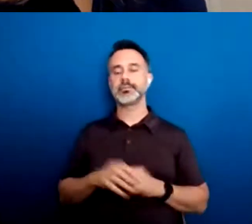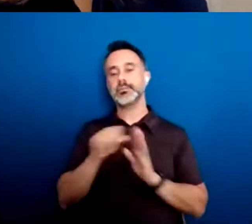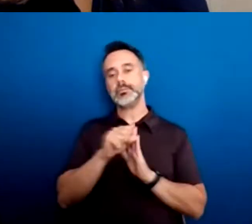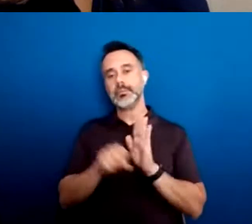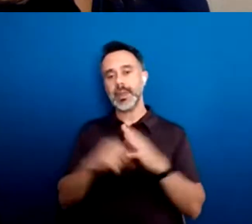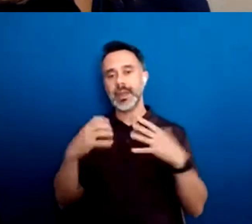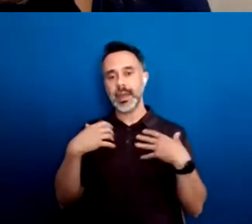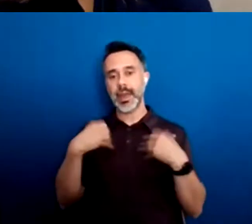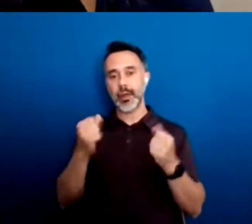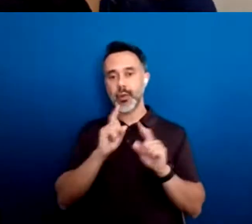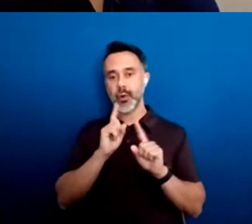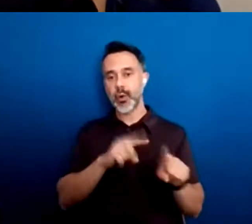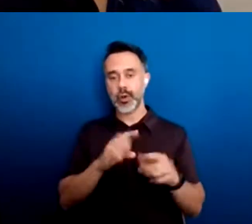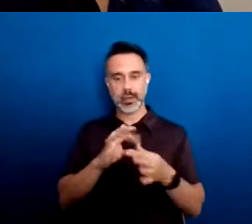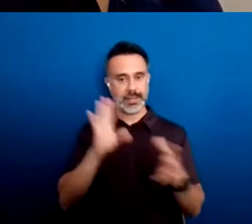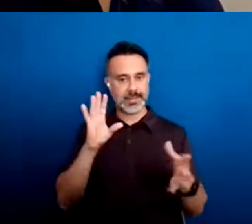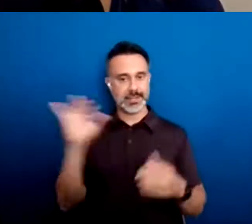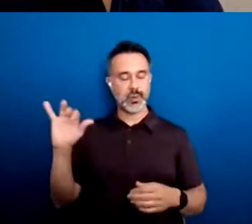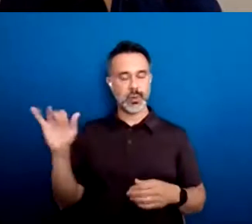do expect the state